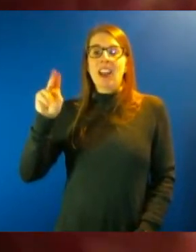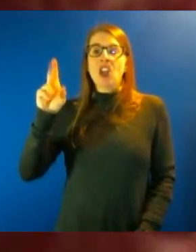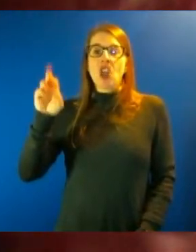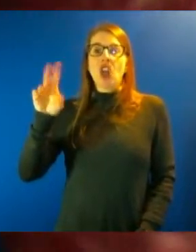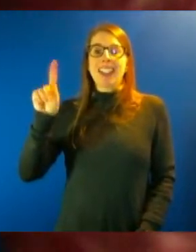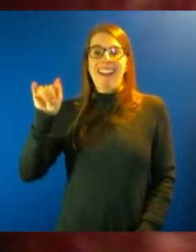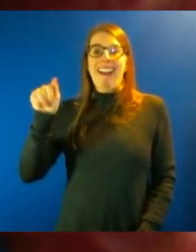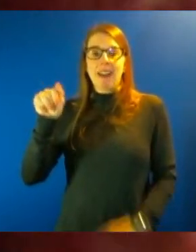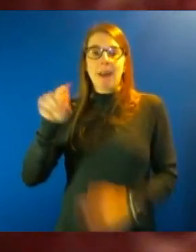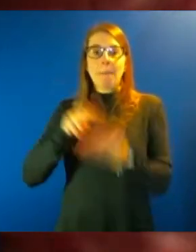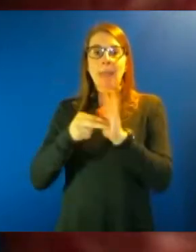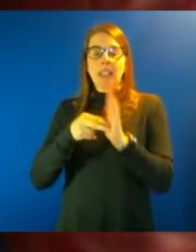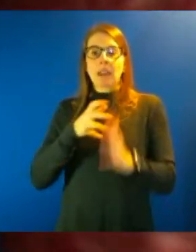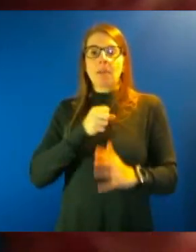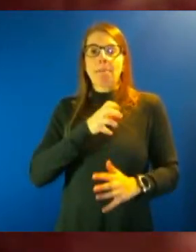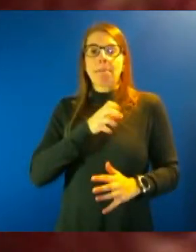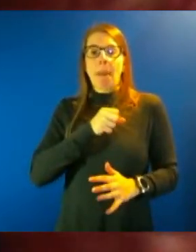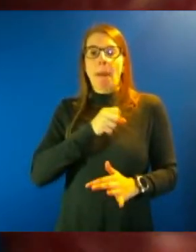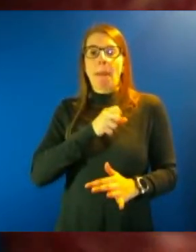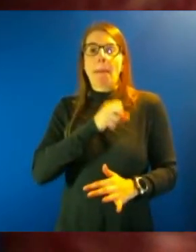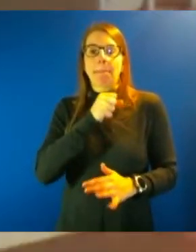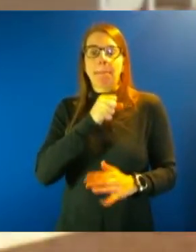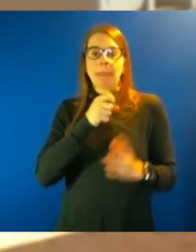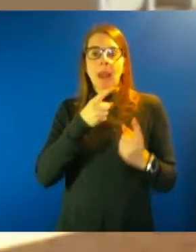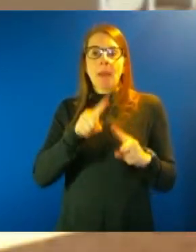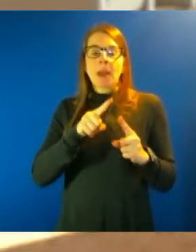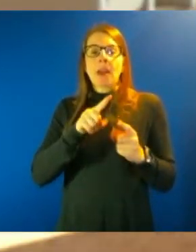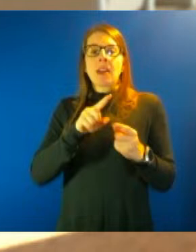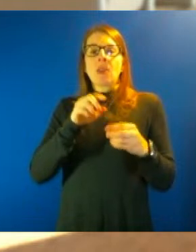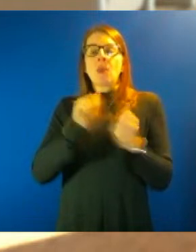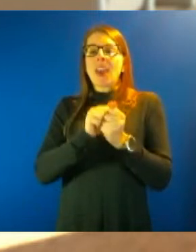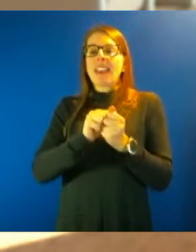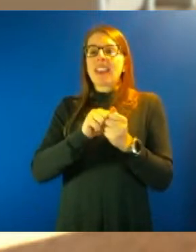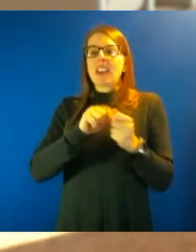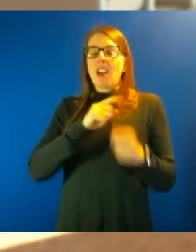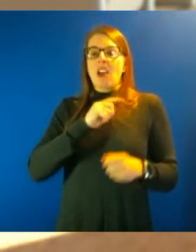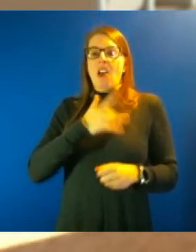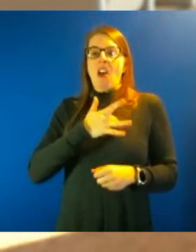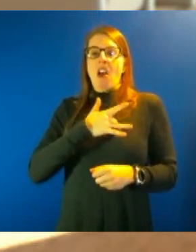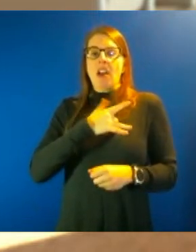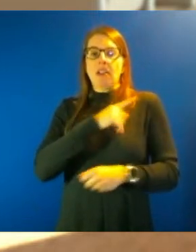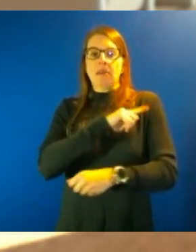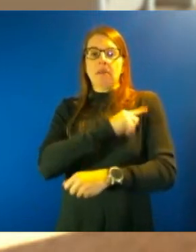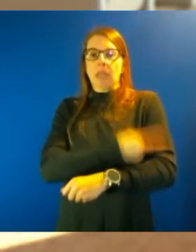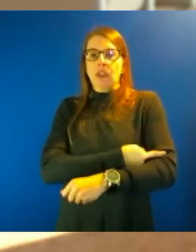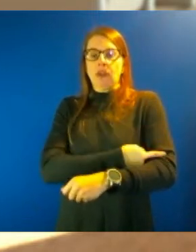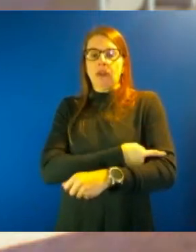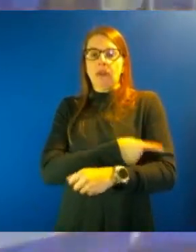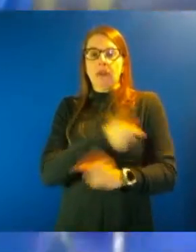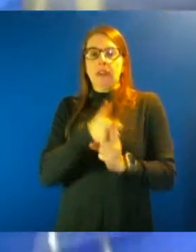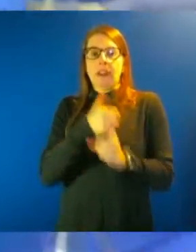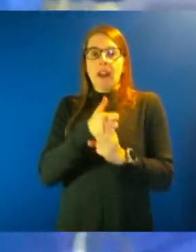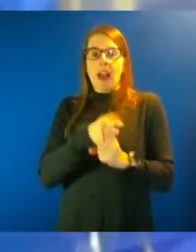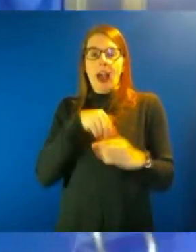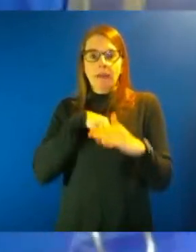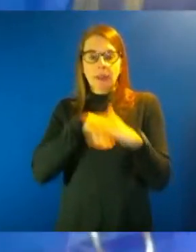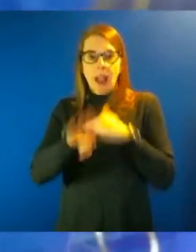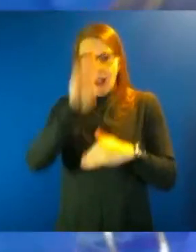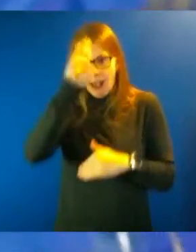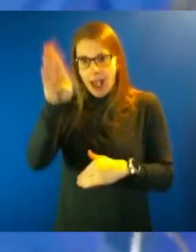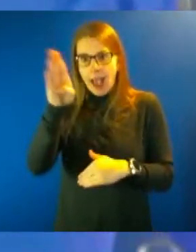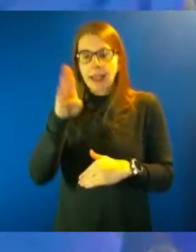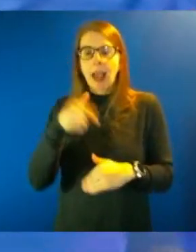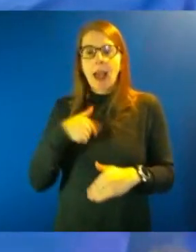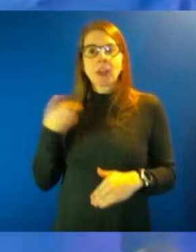of a rhythm problem in the heart muscle itself. The first time I met Spider, I'm walking into his room saying, "Hi, I'm Dr. Sauer, you need a heart transplant."